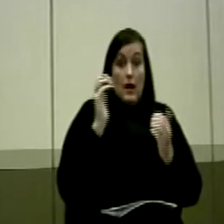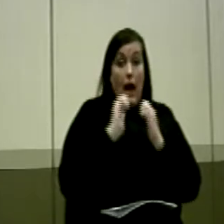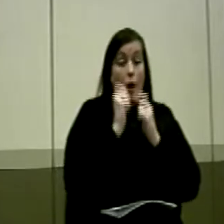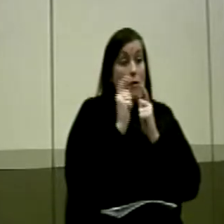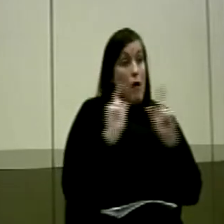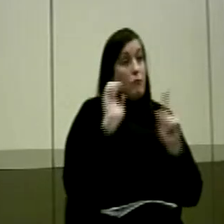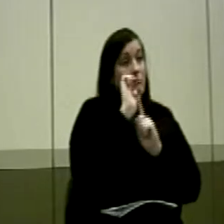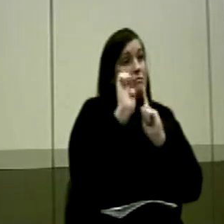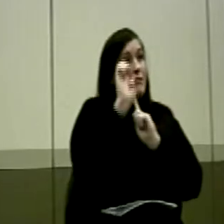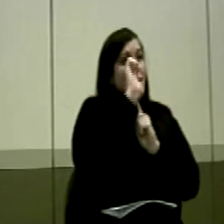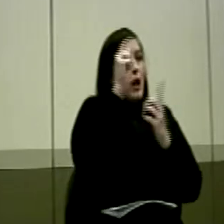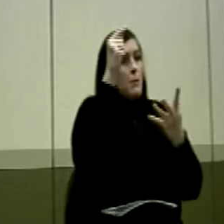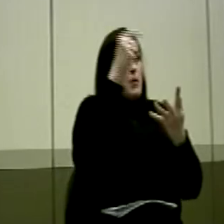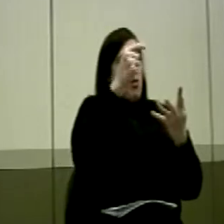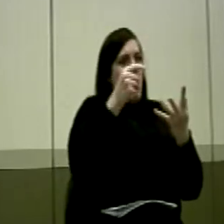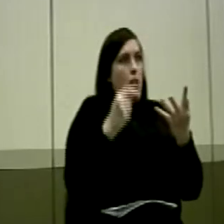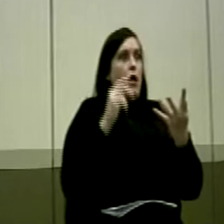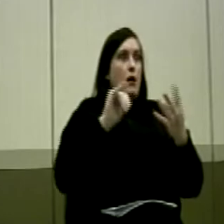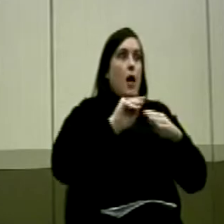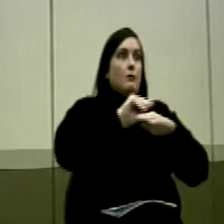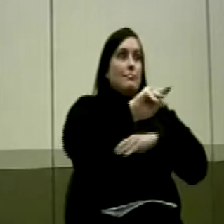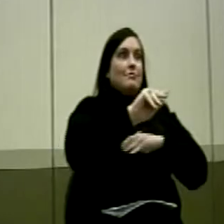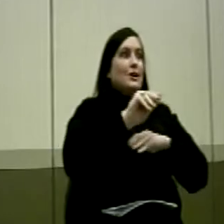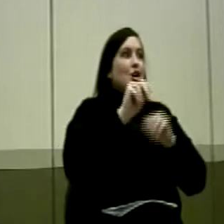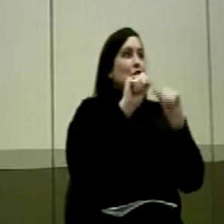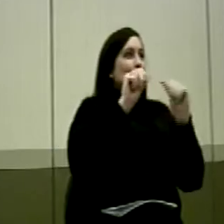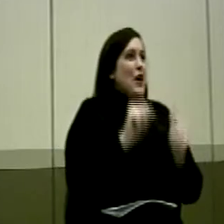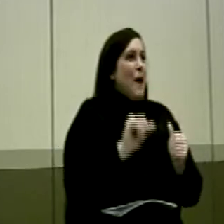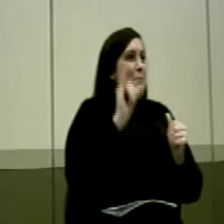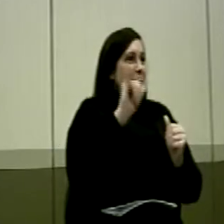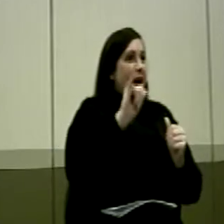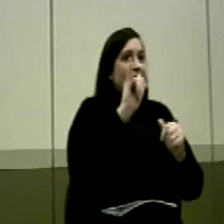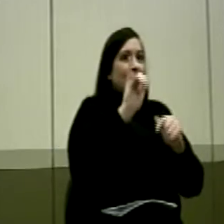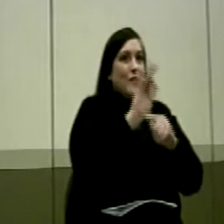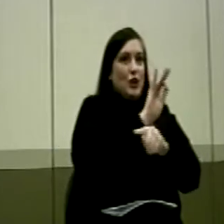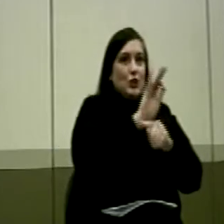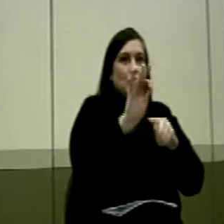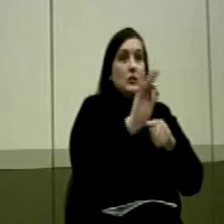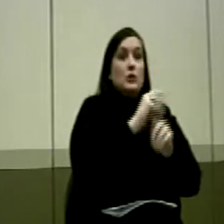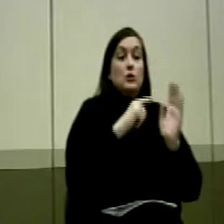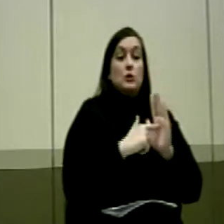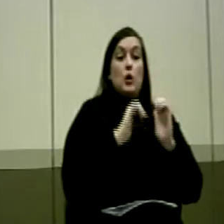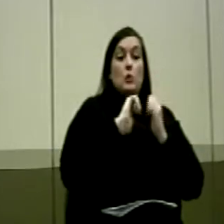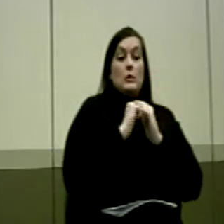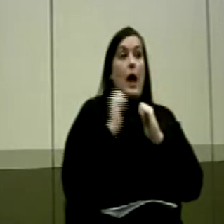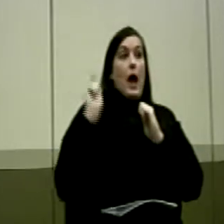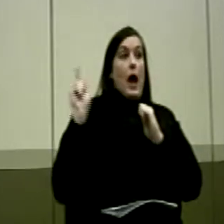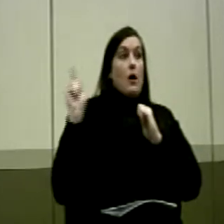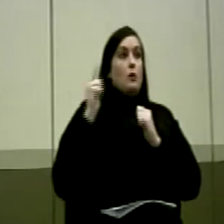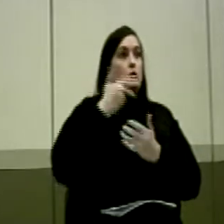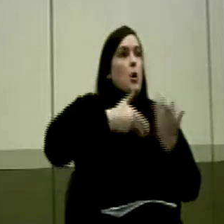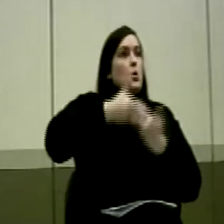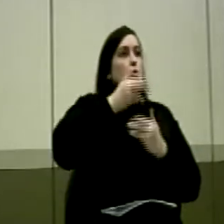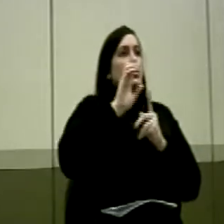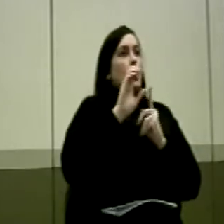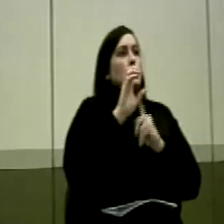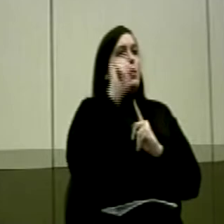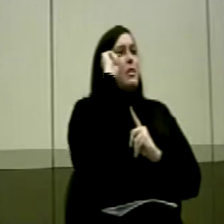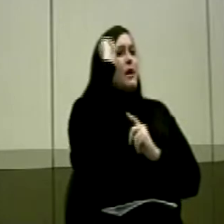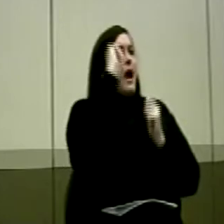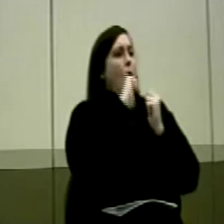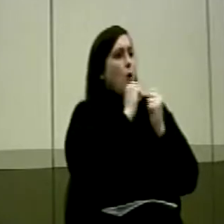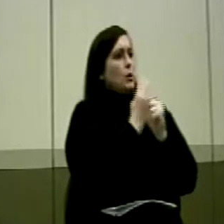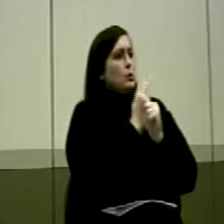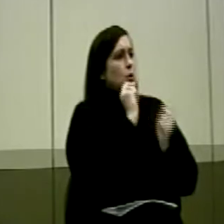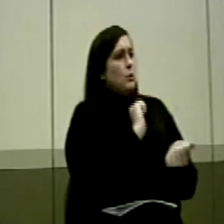function development. Again, kind of shows how social cultural theory, how using those approaches, using social and language to help build independent